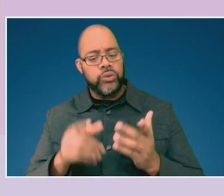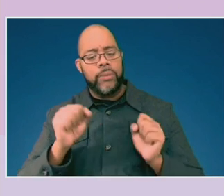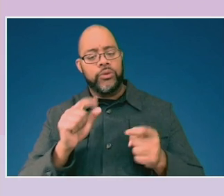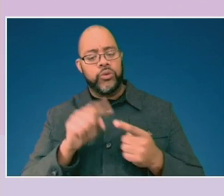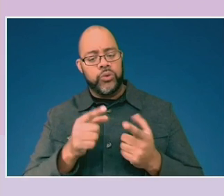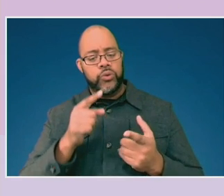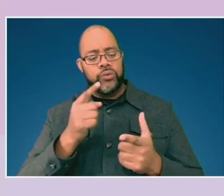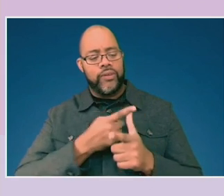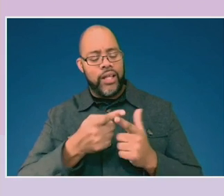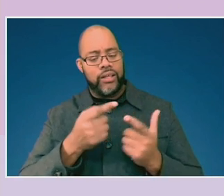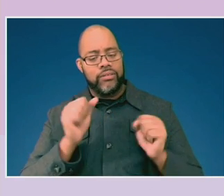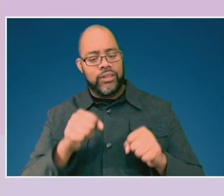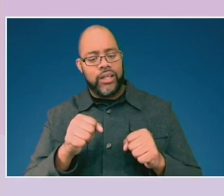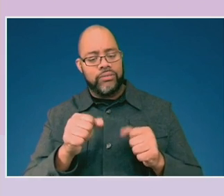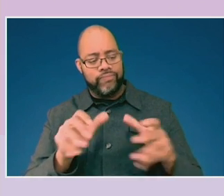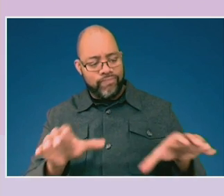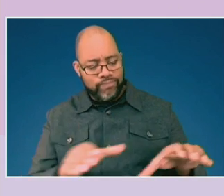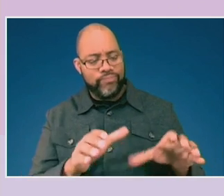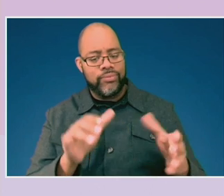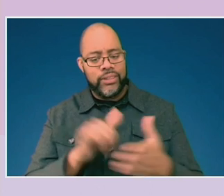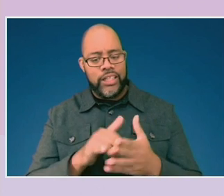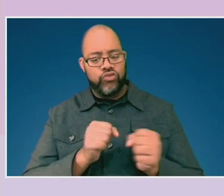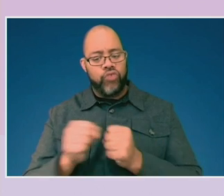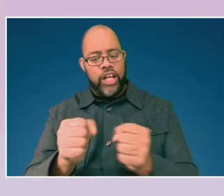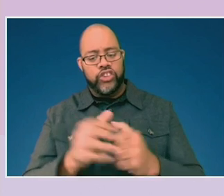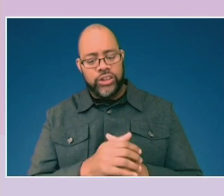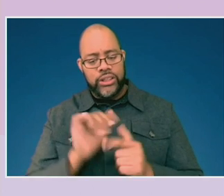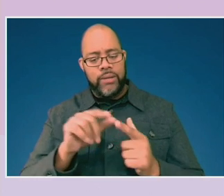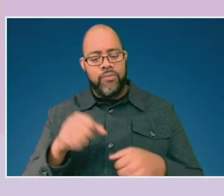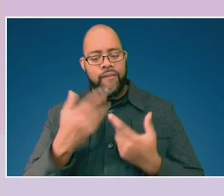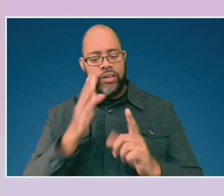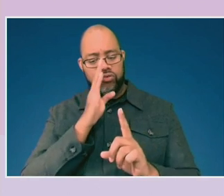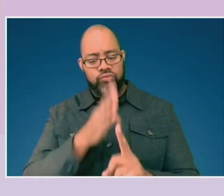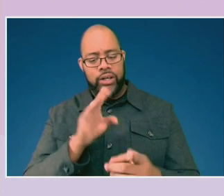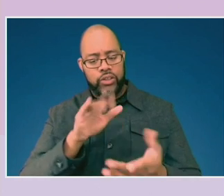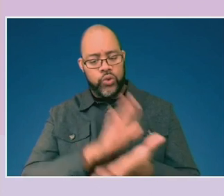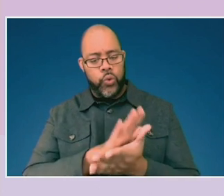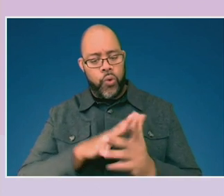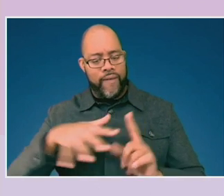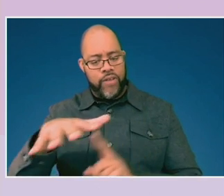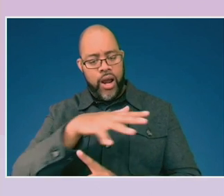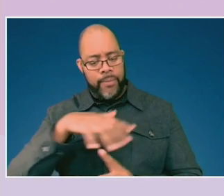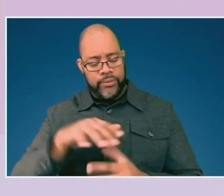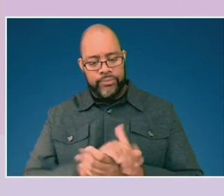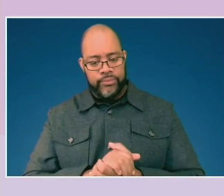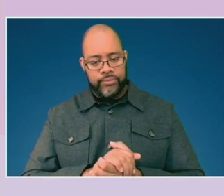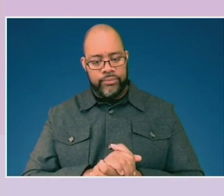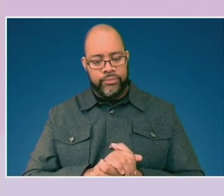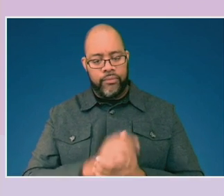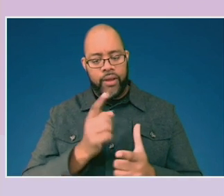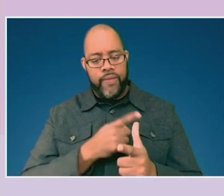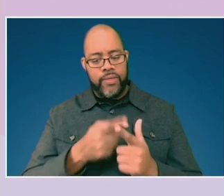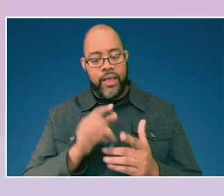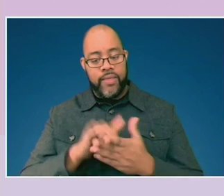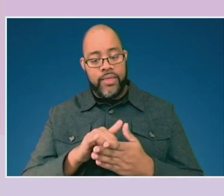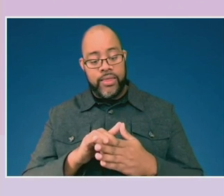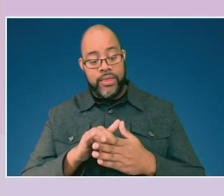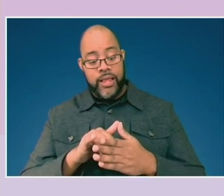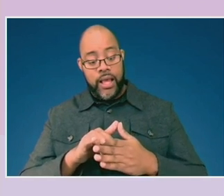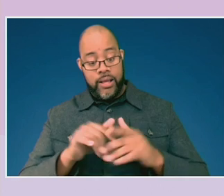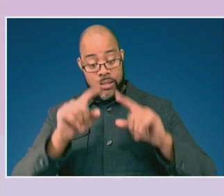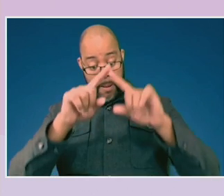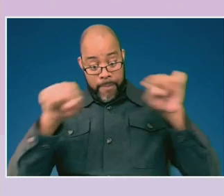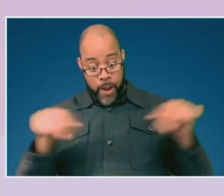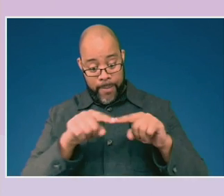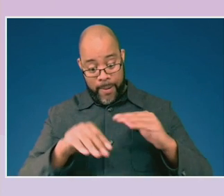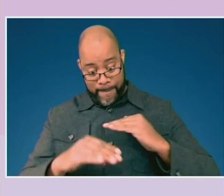then kind of enact those strategies, and that's provided directly in that school environment. And then at that base of that pyramid is